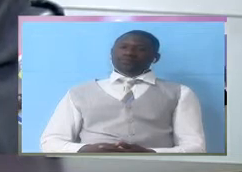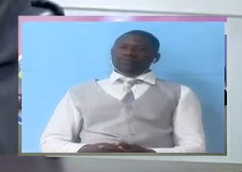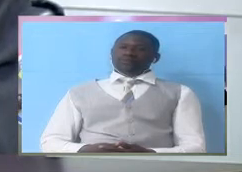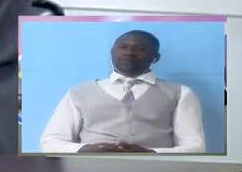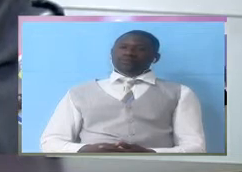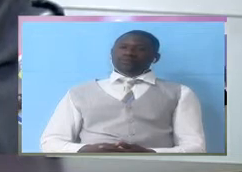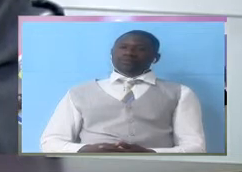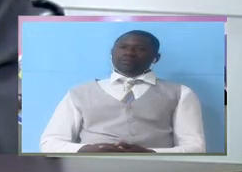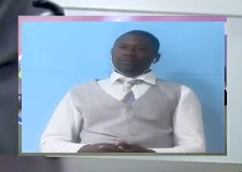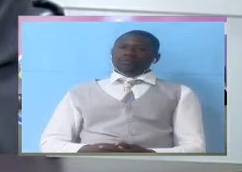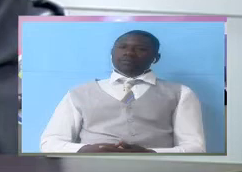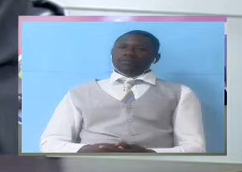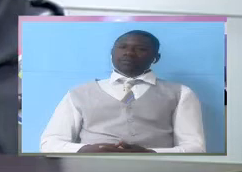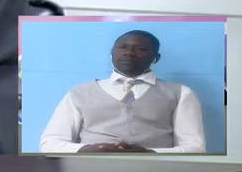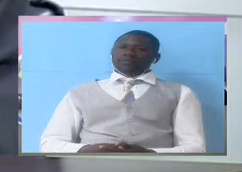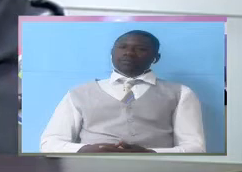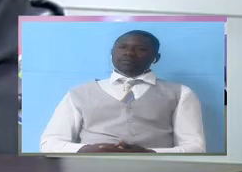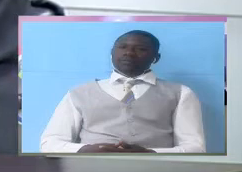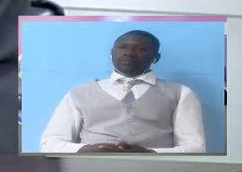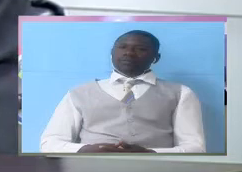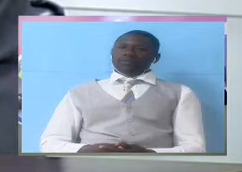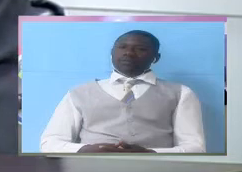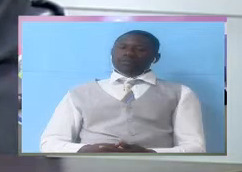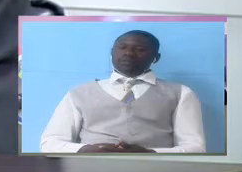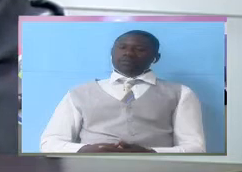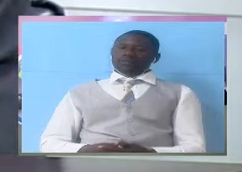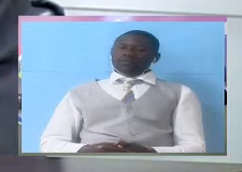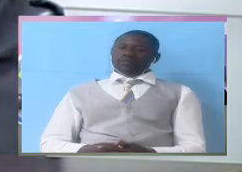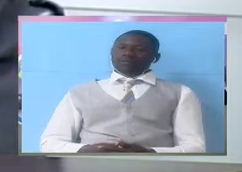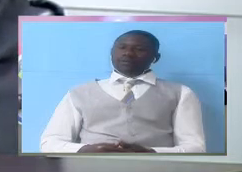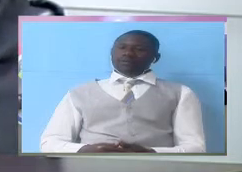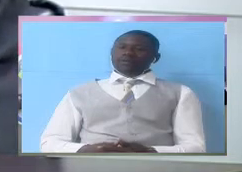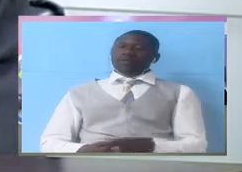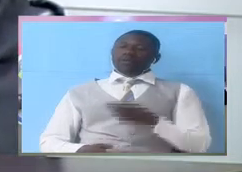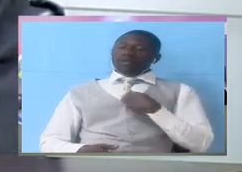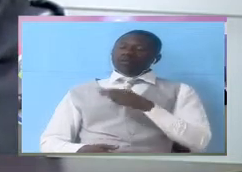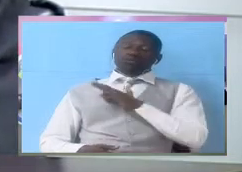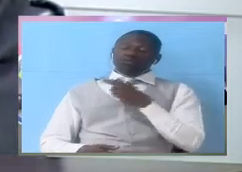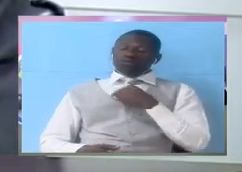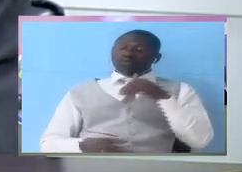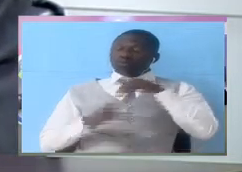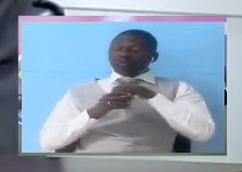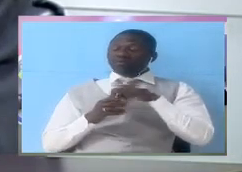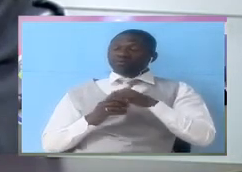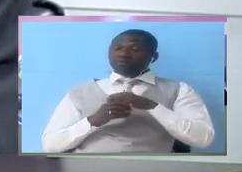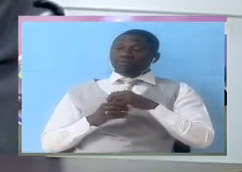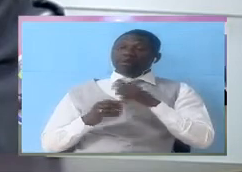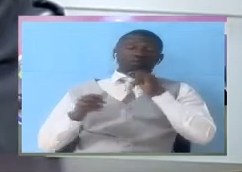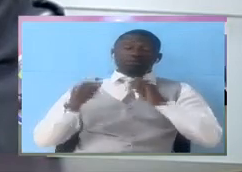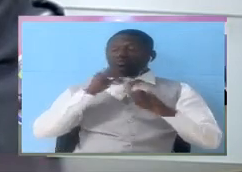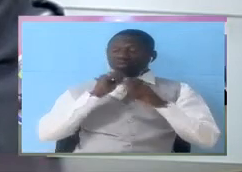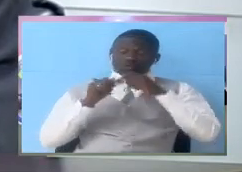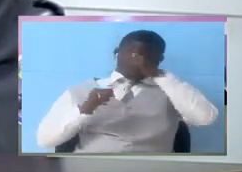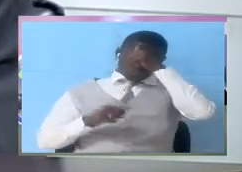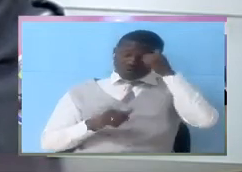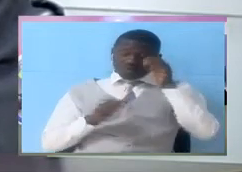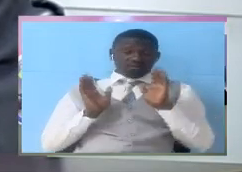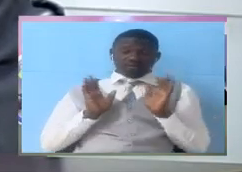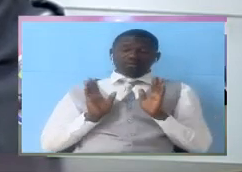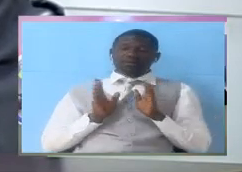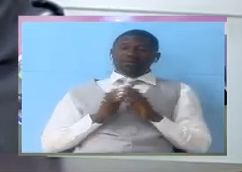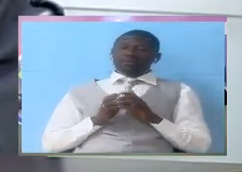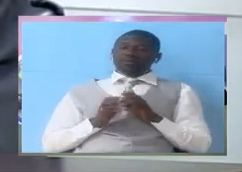bu waana ma teel di tey suma bop. That was not part of my professional ethics. Lool nak nekuton li nga xamne ni suma yaref ci liggey la. It was